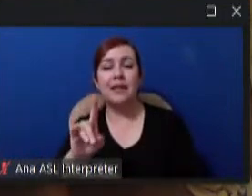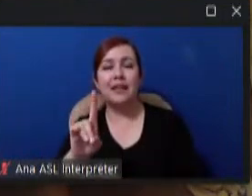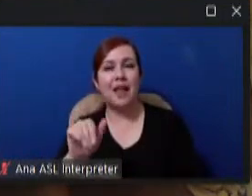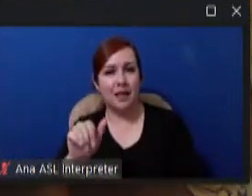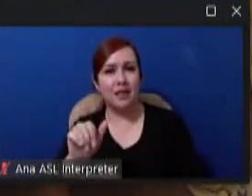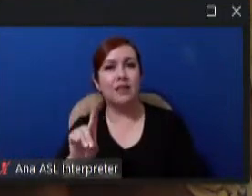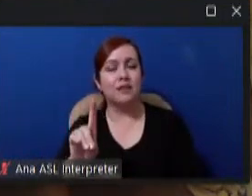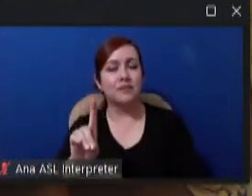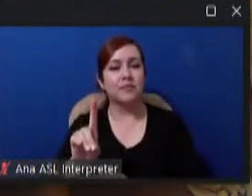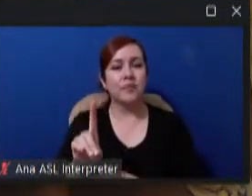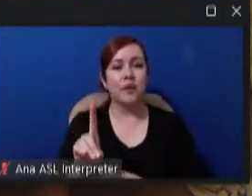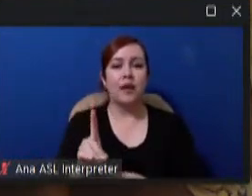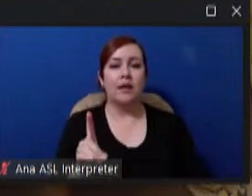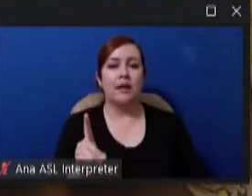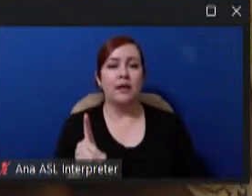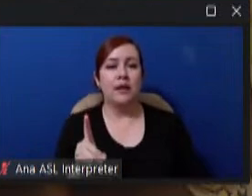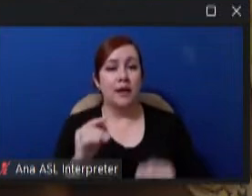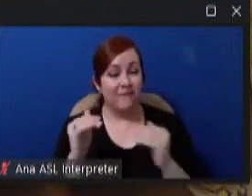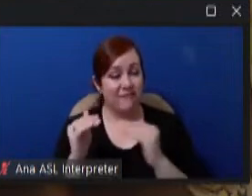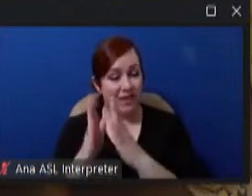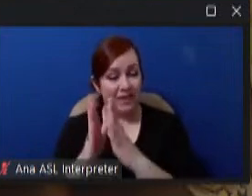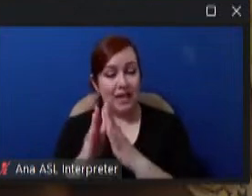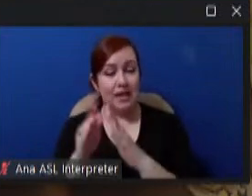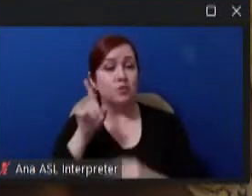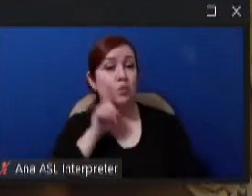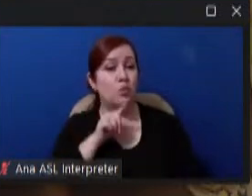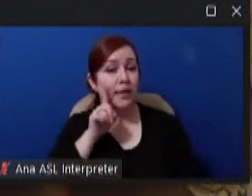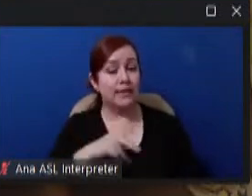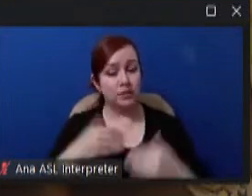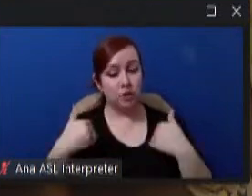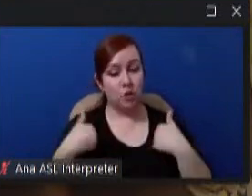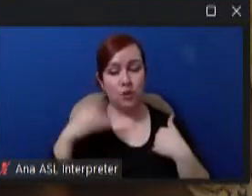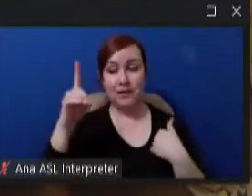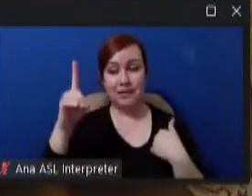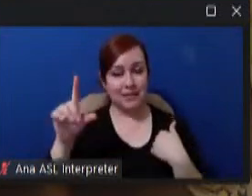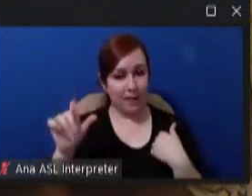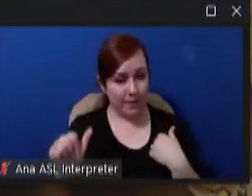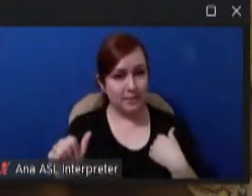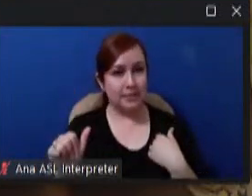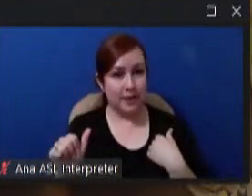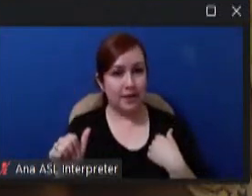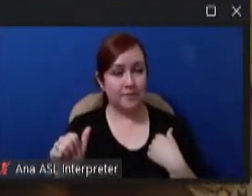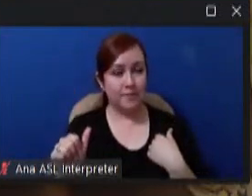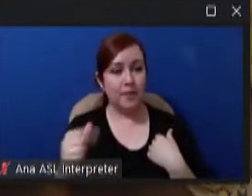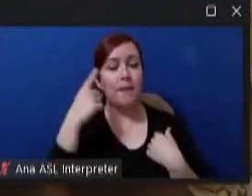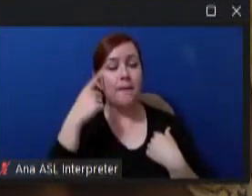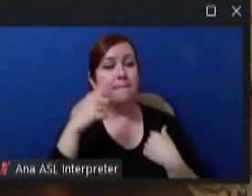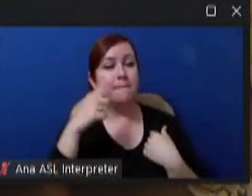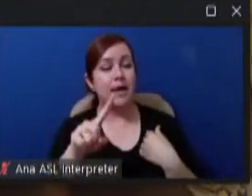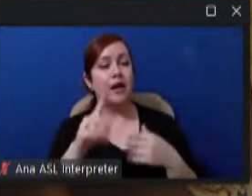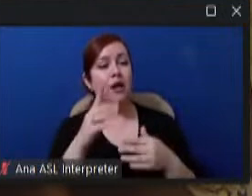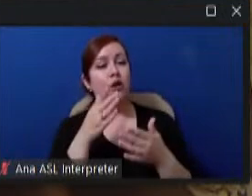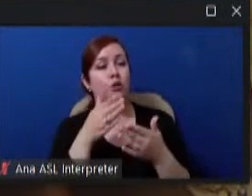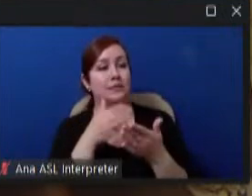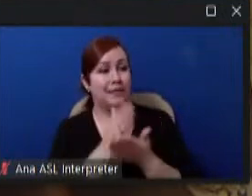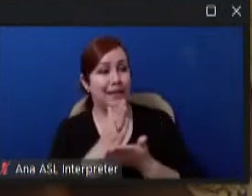vulnerability that women and girls with disability face